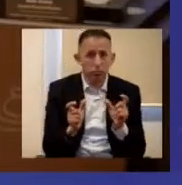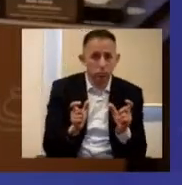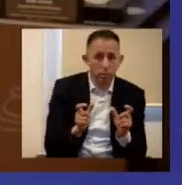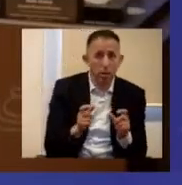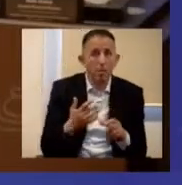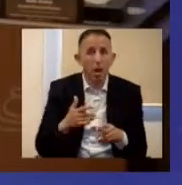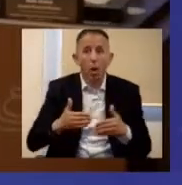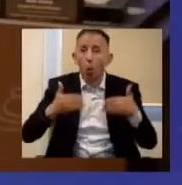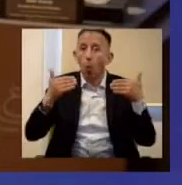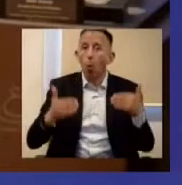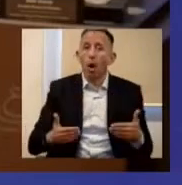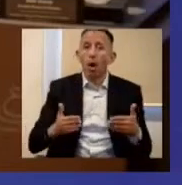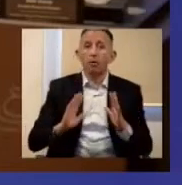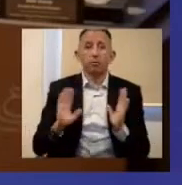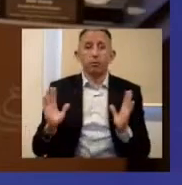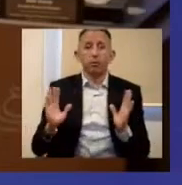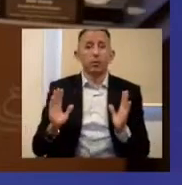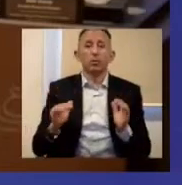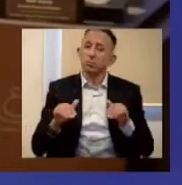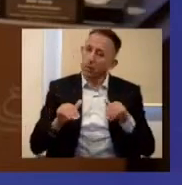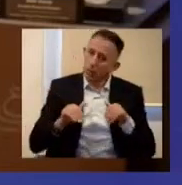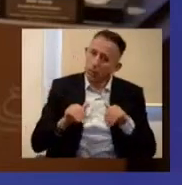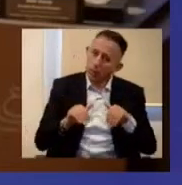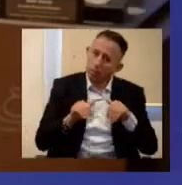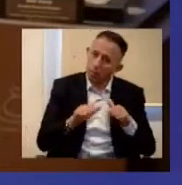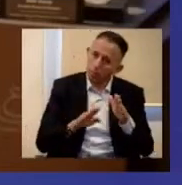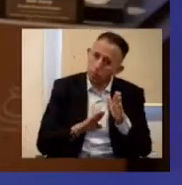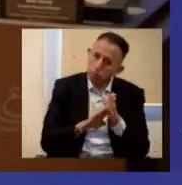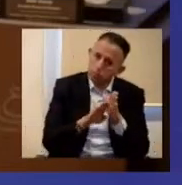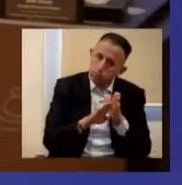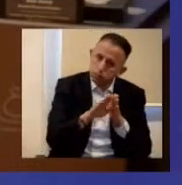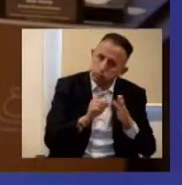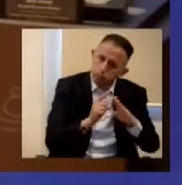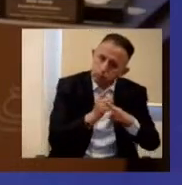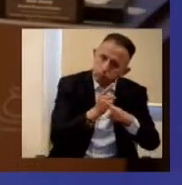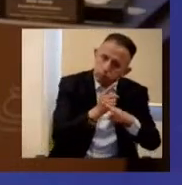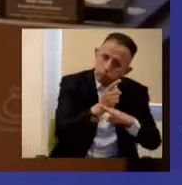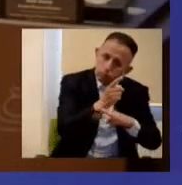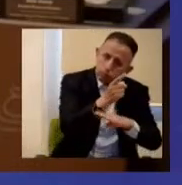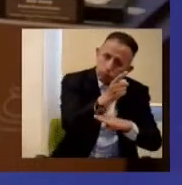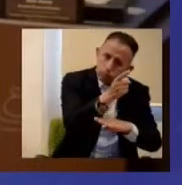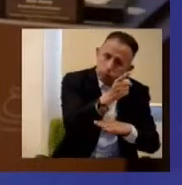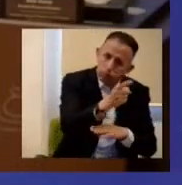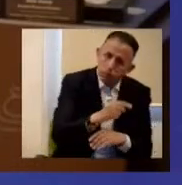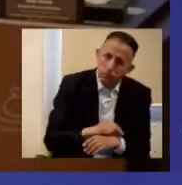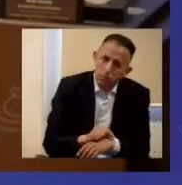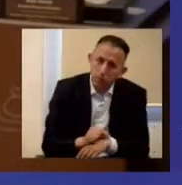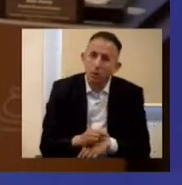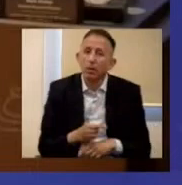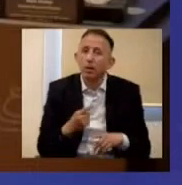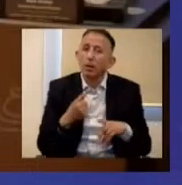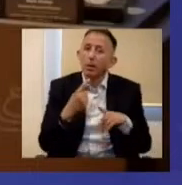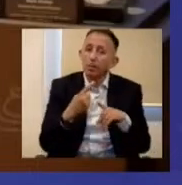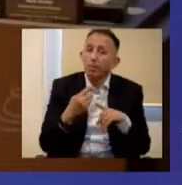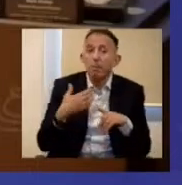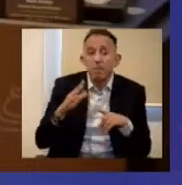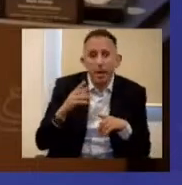But we cannot just keep swimming without thinking a little bit ahead. Some of our steps are